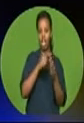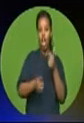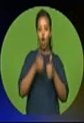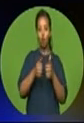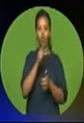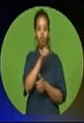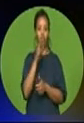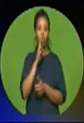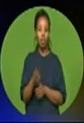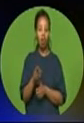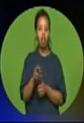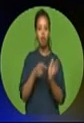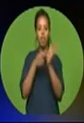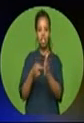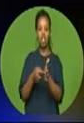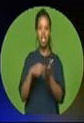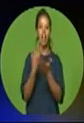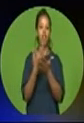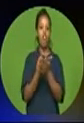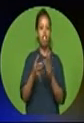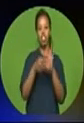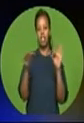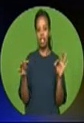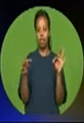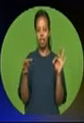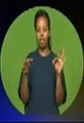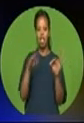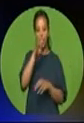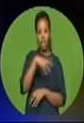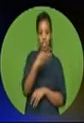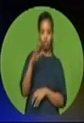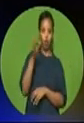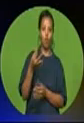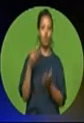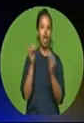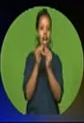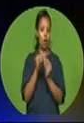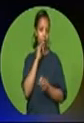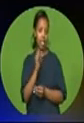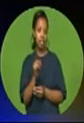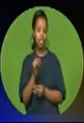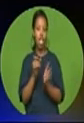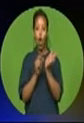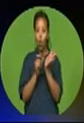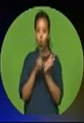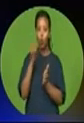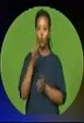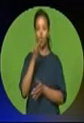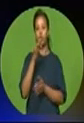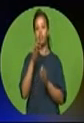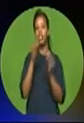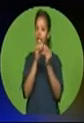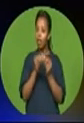are presented in the financial statements. The chart of accounts is the code of